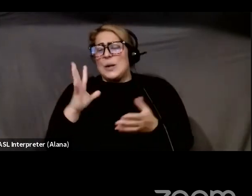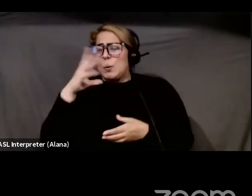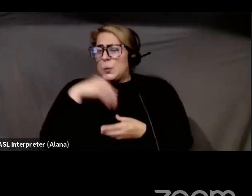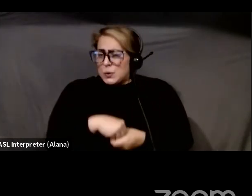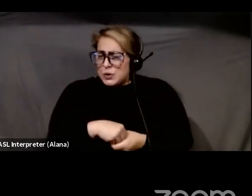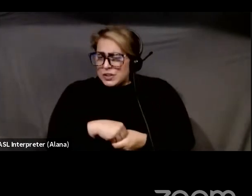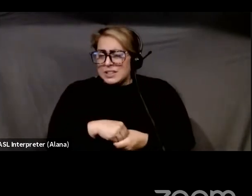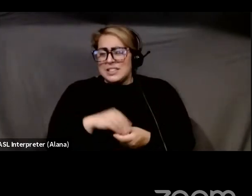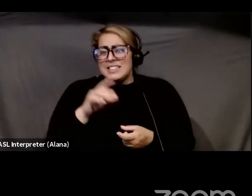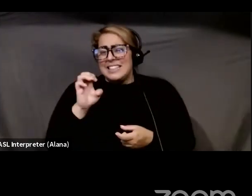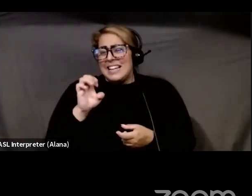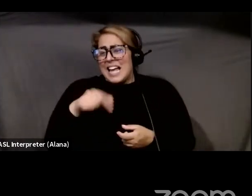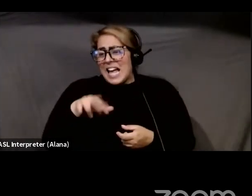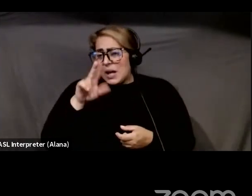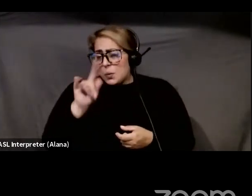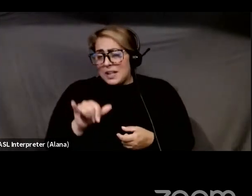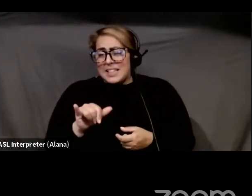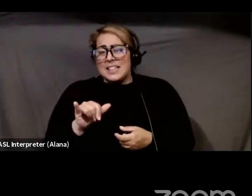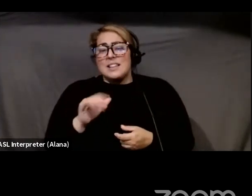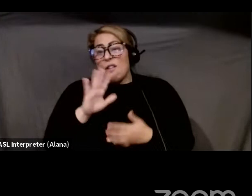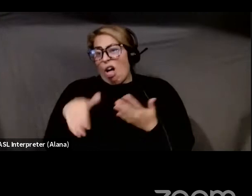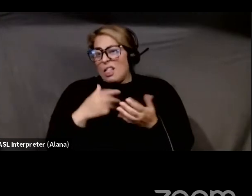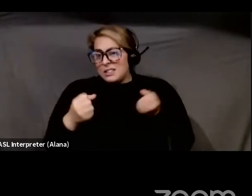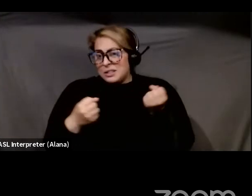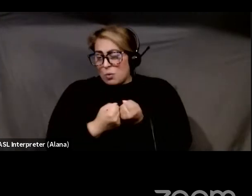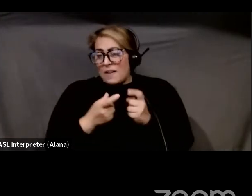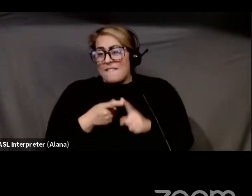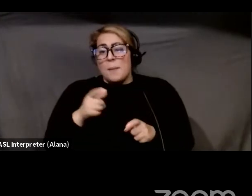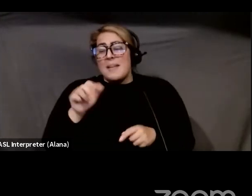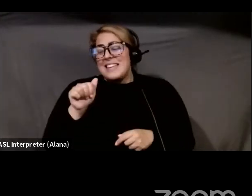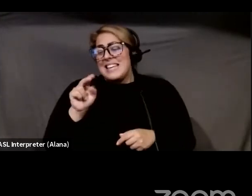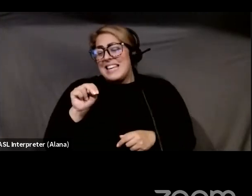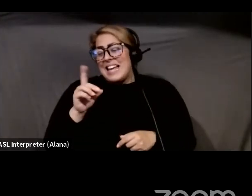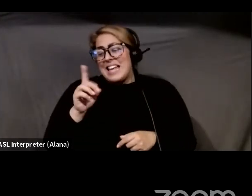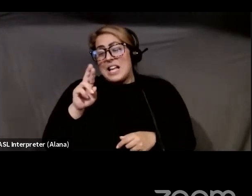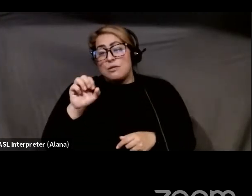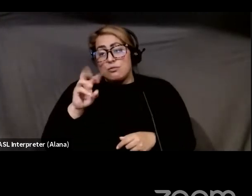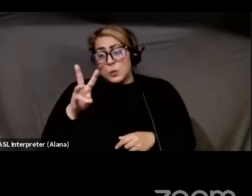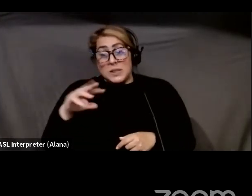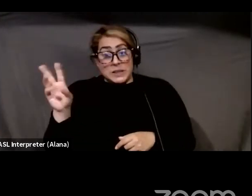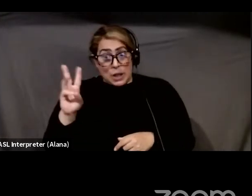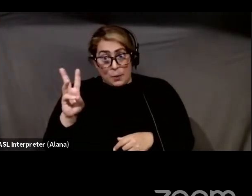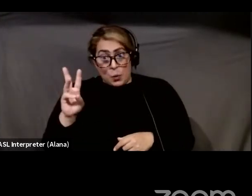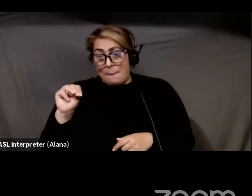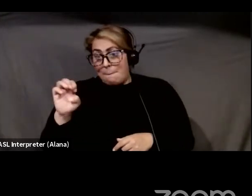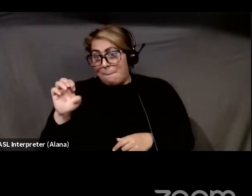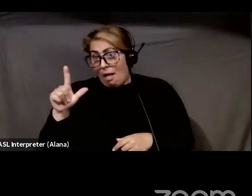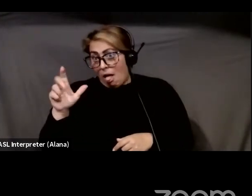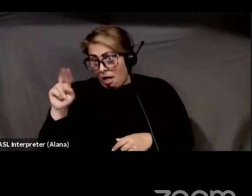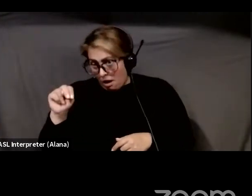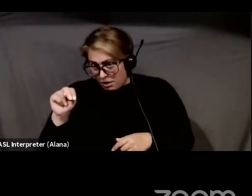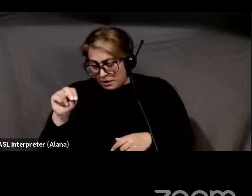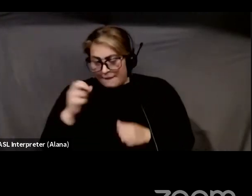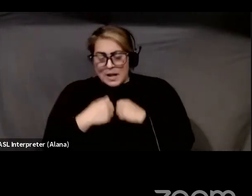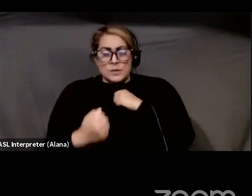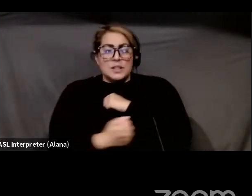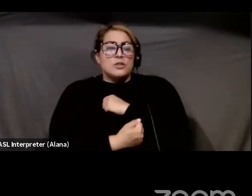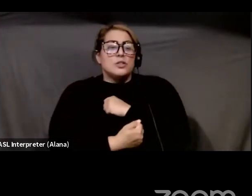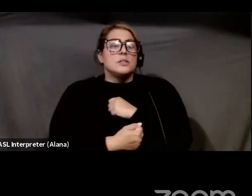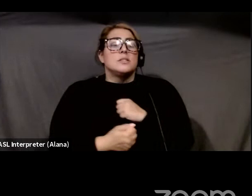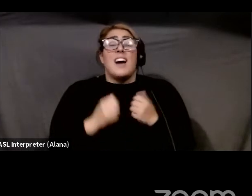with leadership support from the Mellon Foundation, the Andrew W. Mellon Foundation, and Dance NYC's convenings are